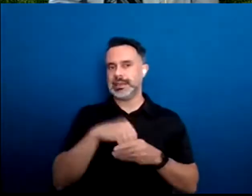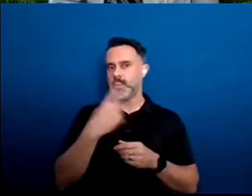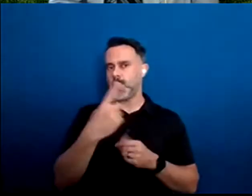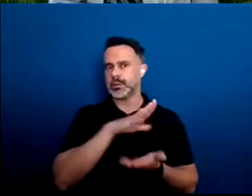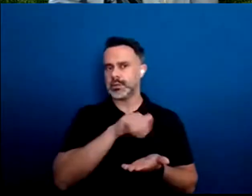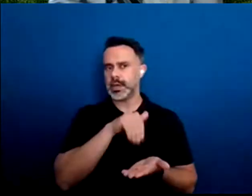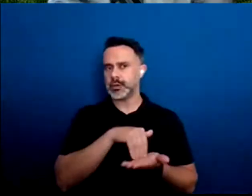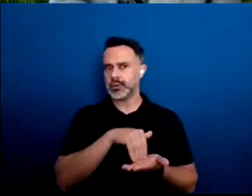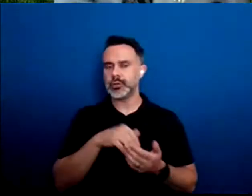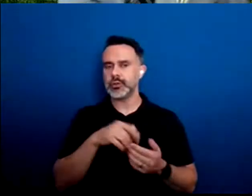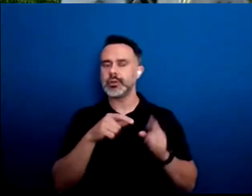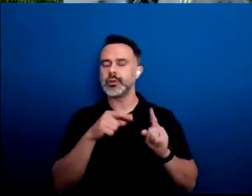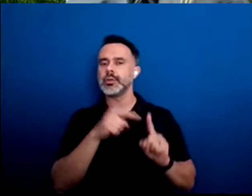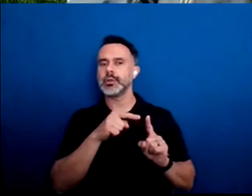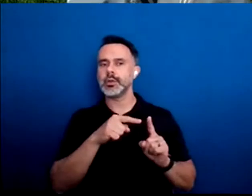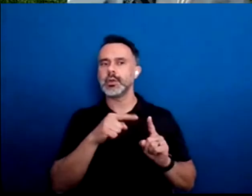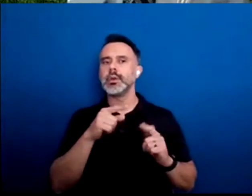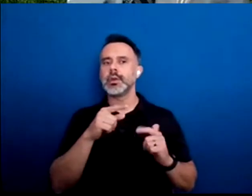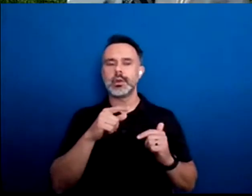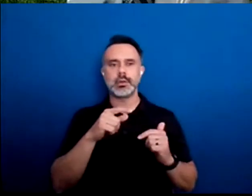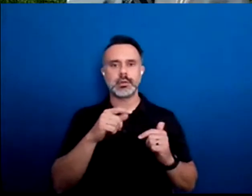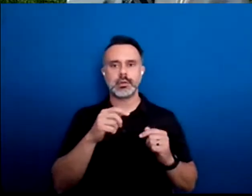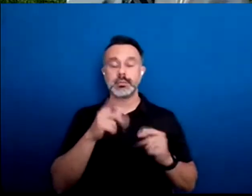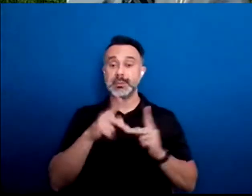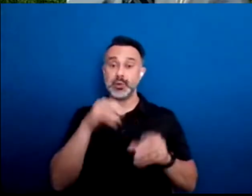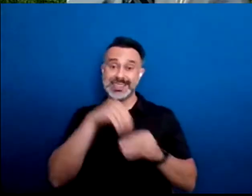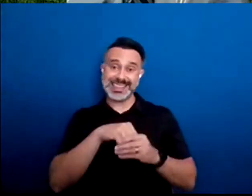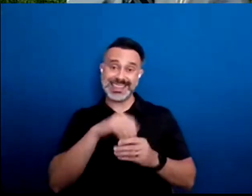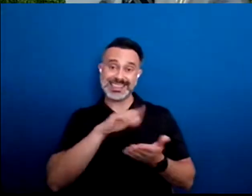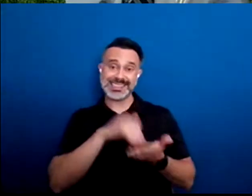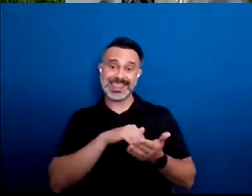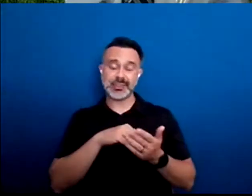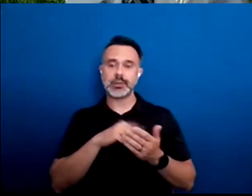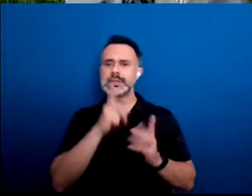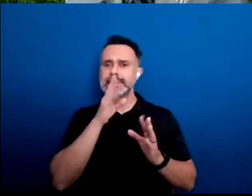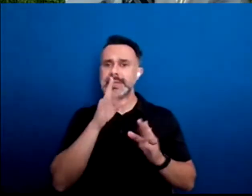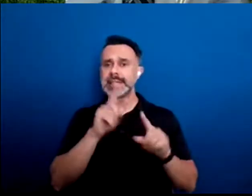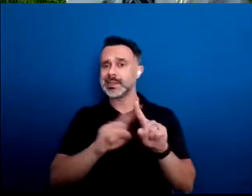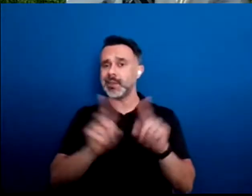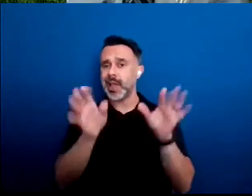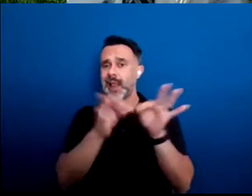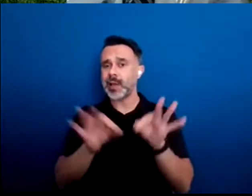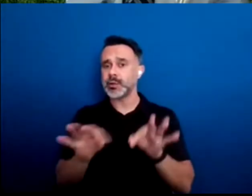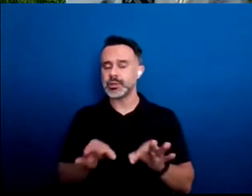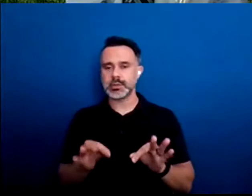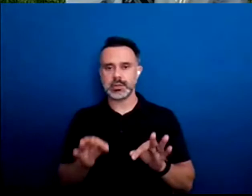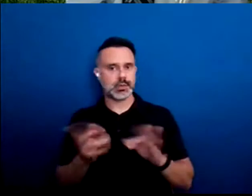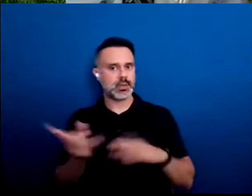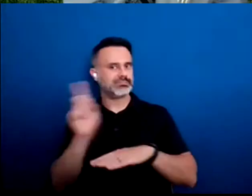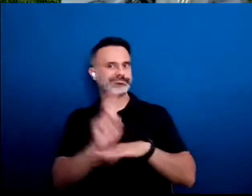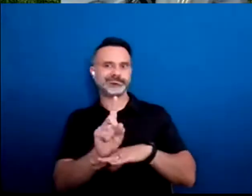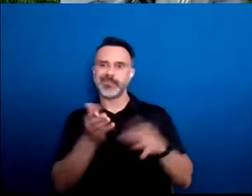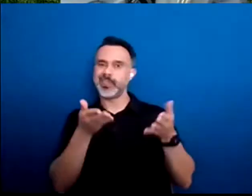speak different languages who are right there and are able to provide the assistance to people who